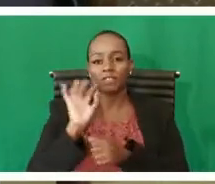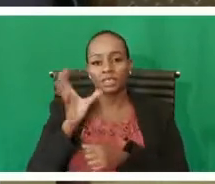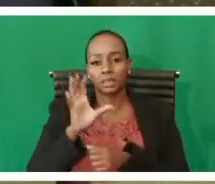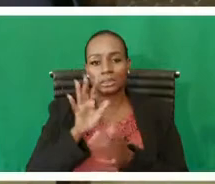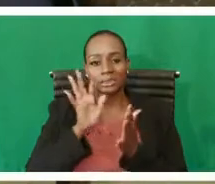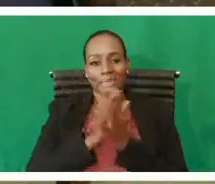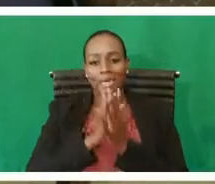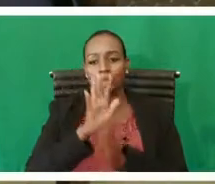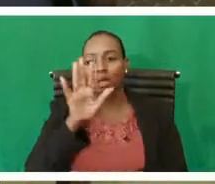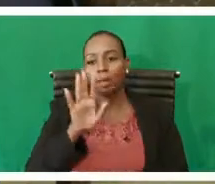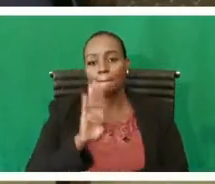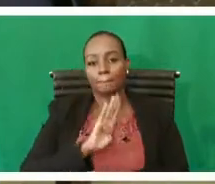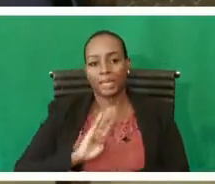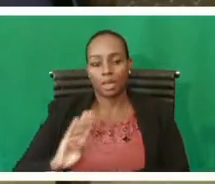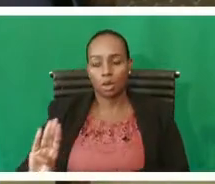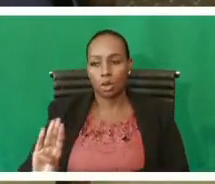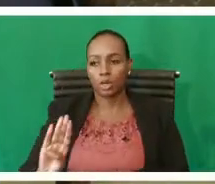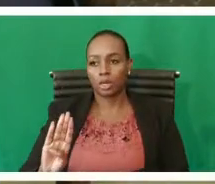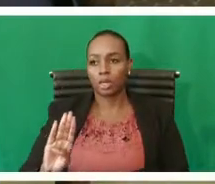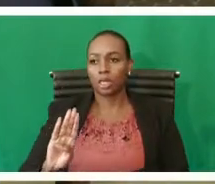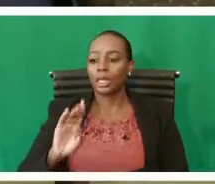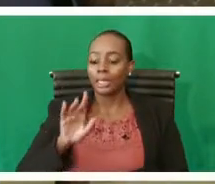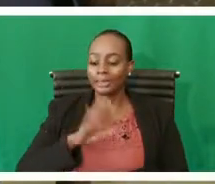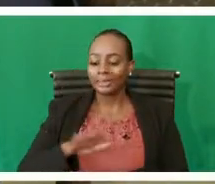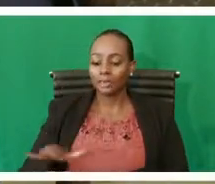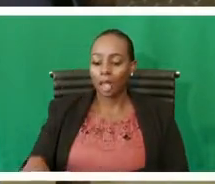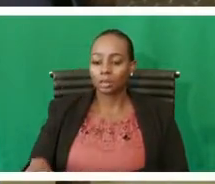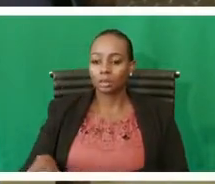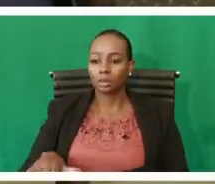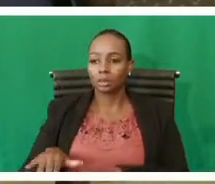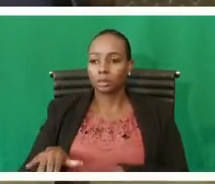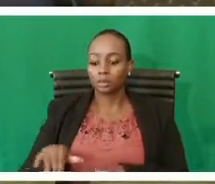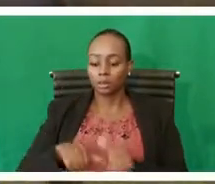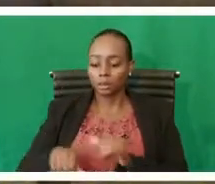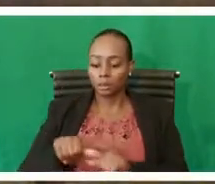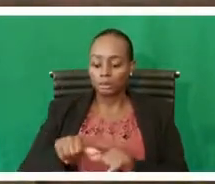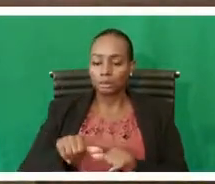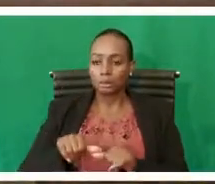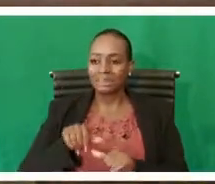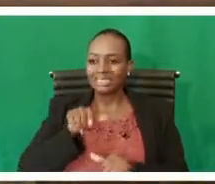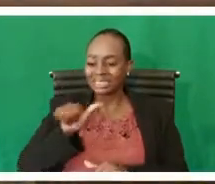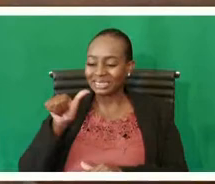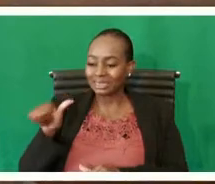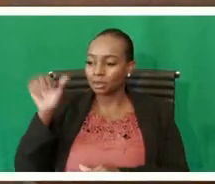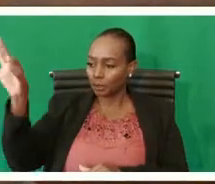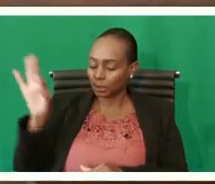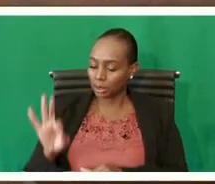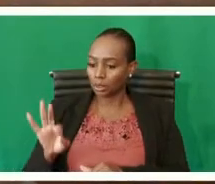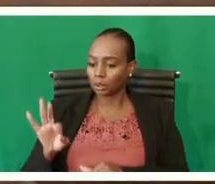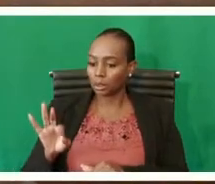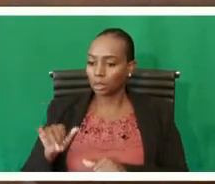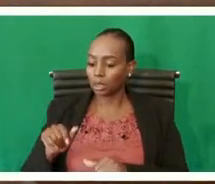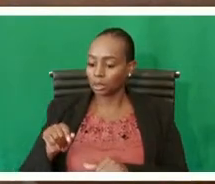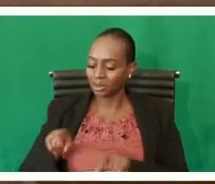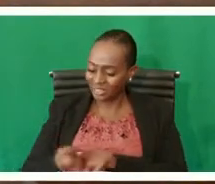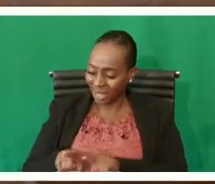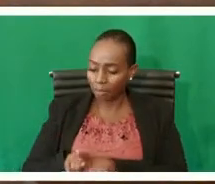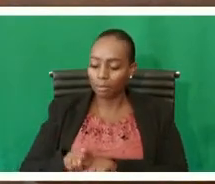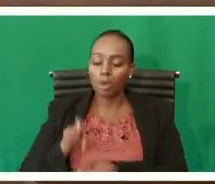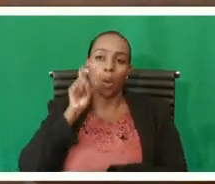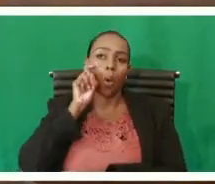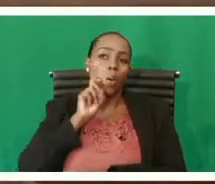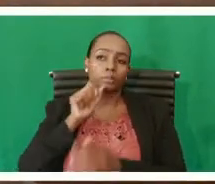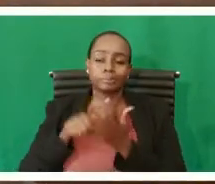rand per year. Child support grant constitutes 67%. This followed by old age grant